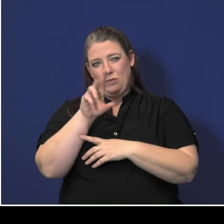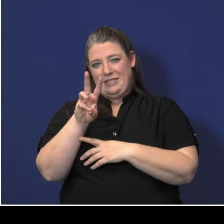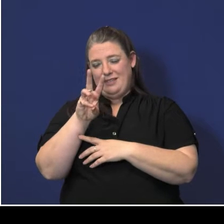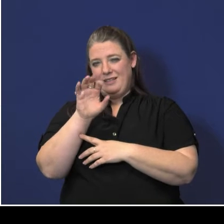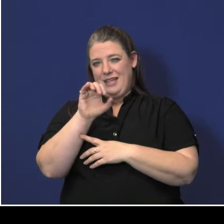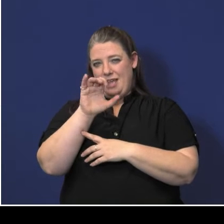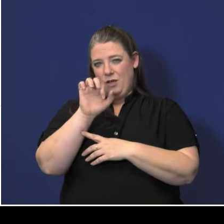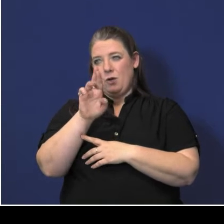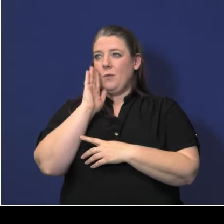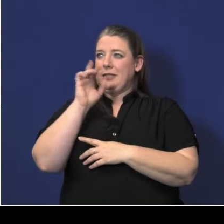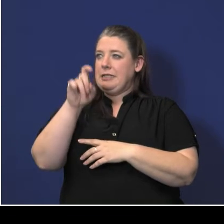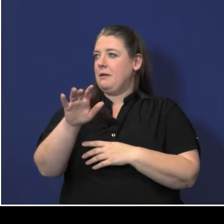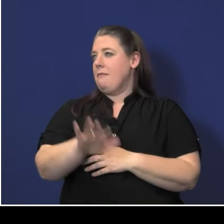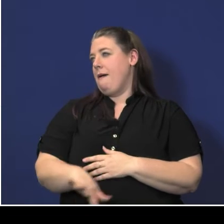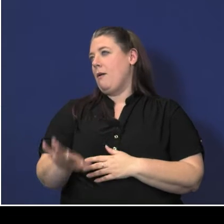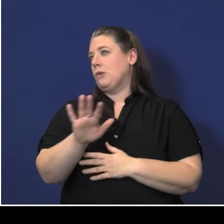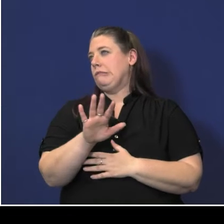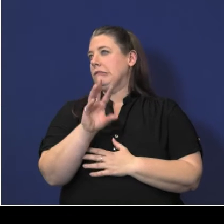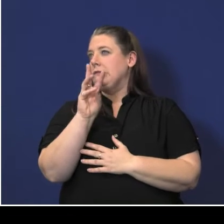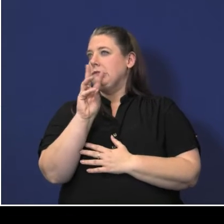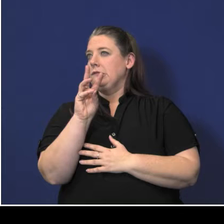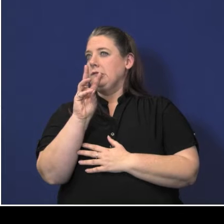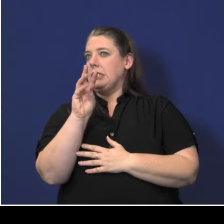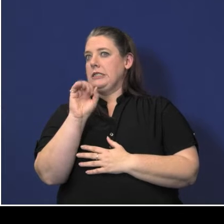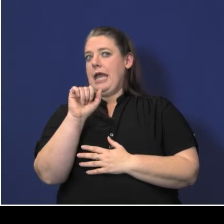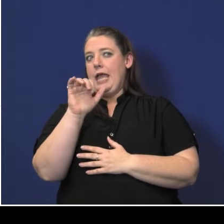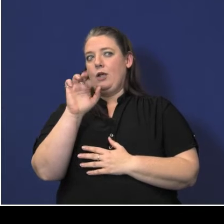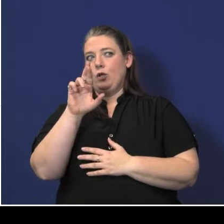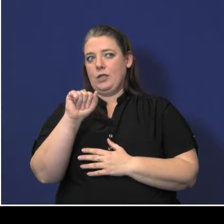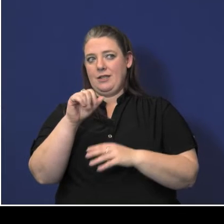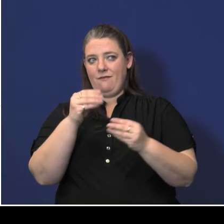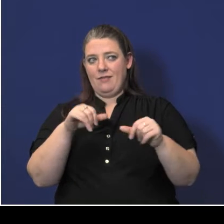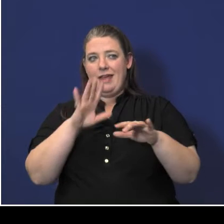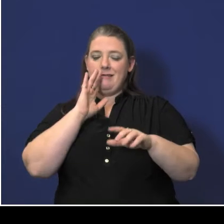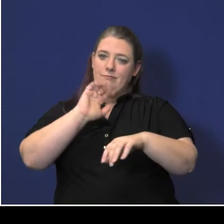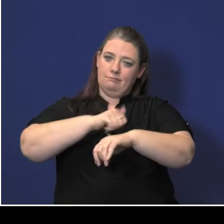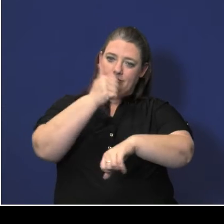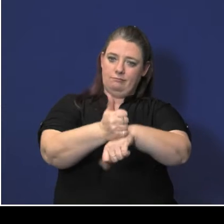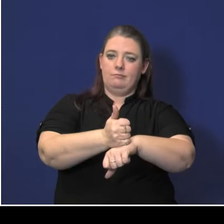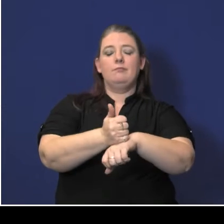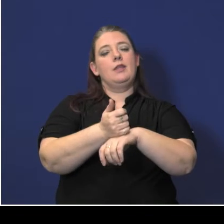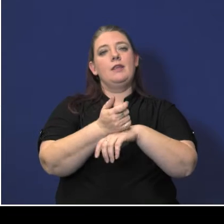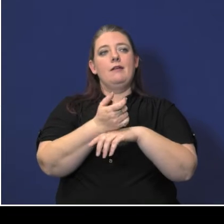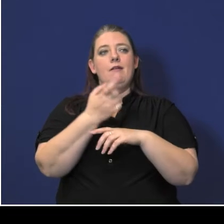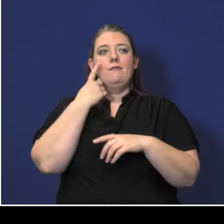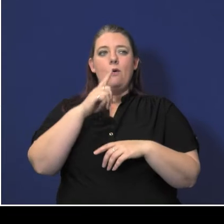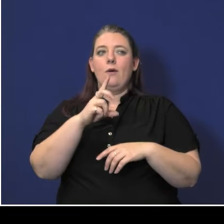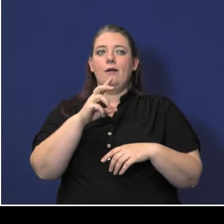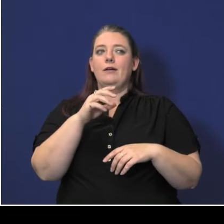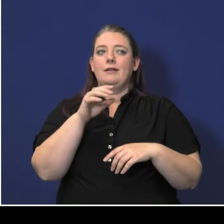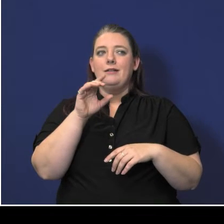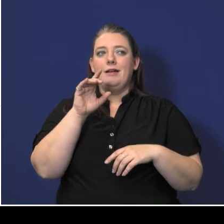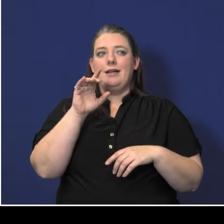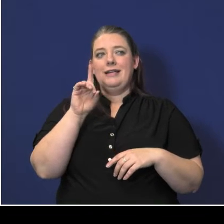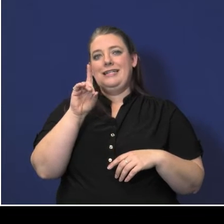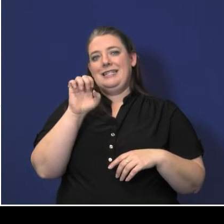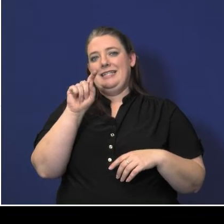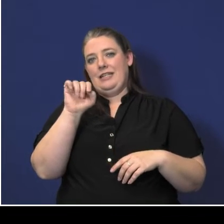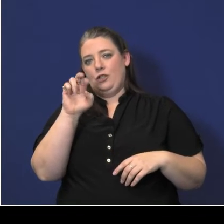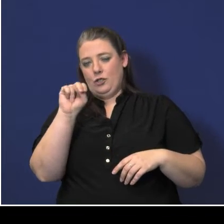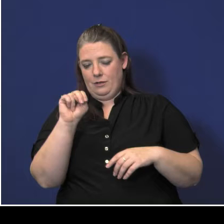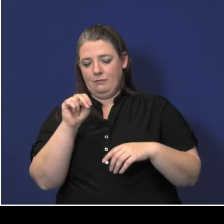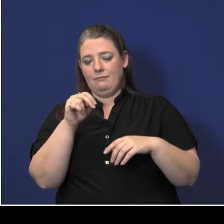need about 6 acres of land just dedicated post-Harvey and how much water you need to detain on